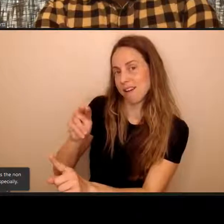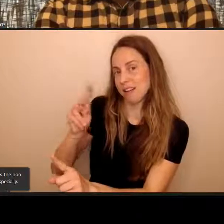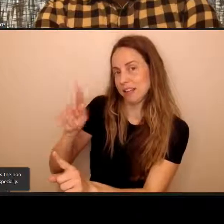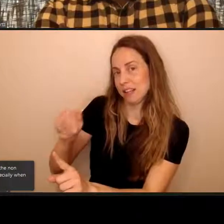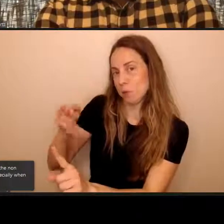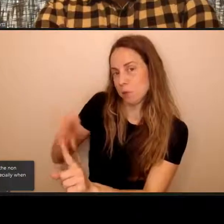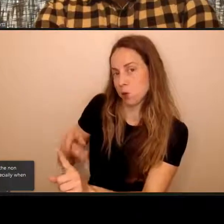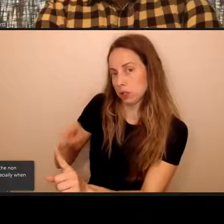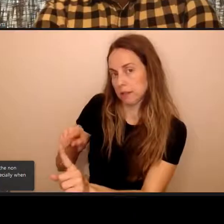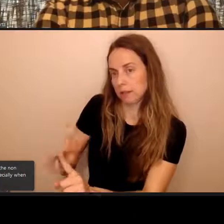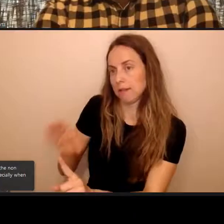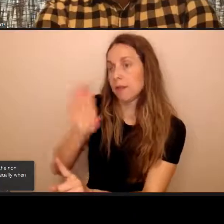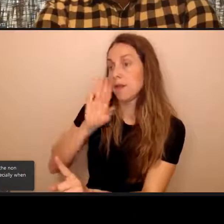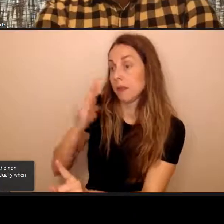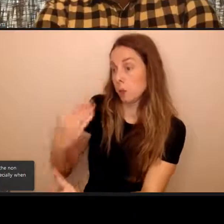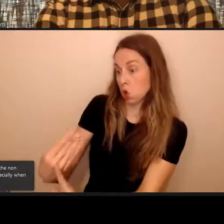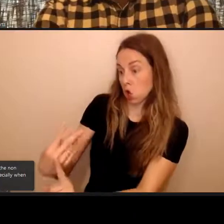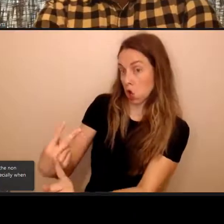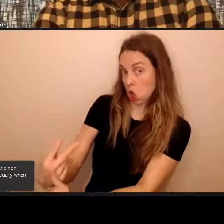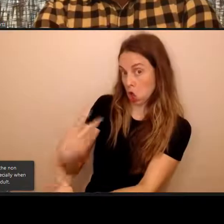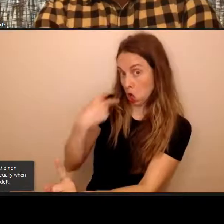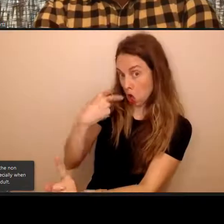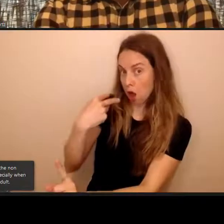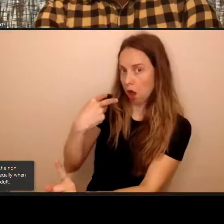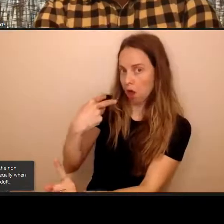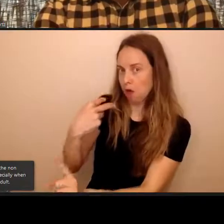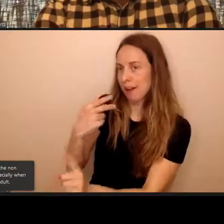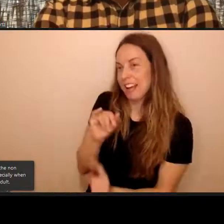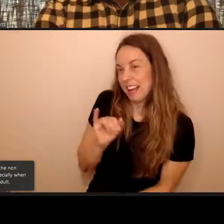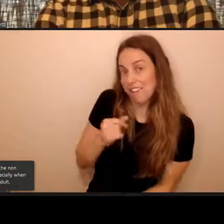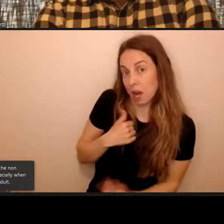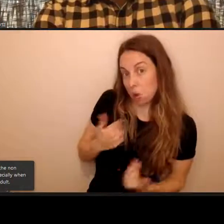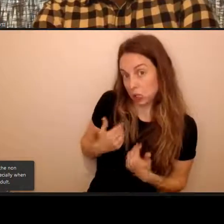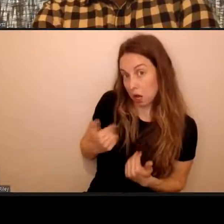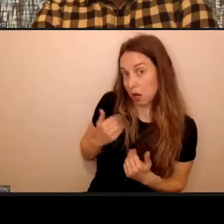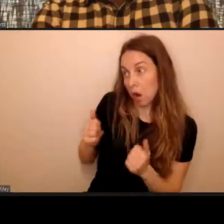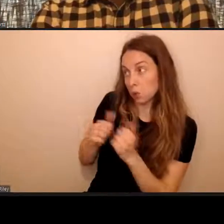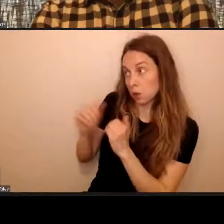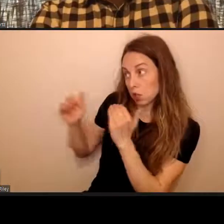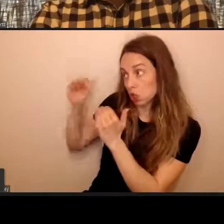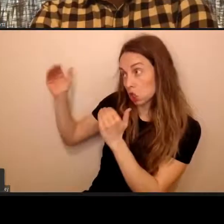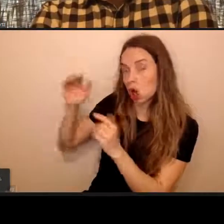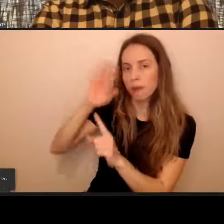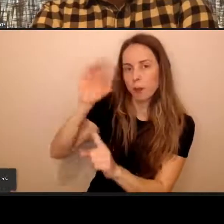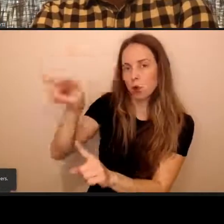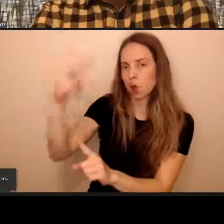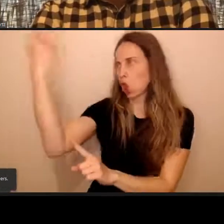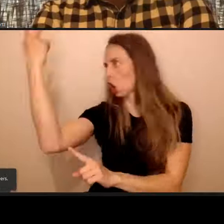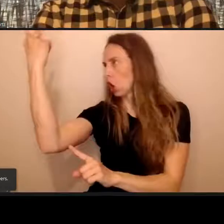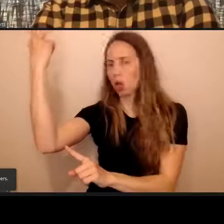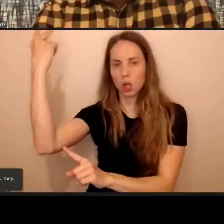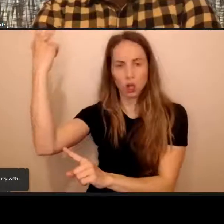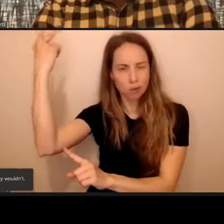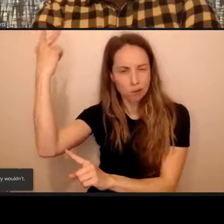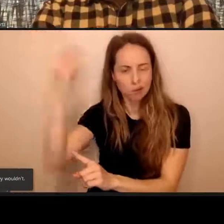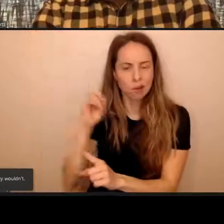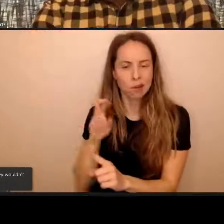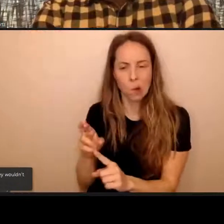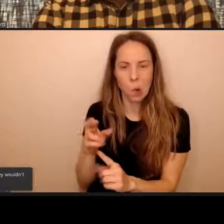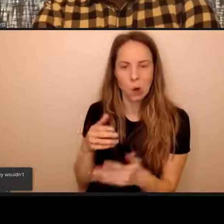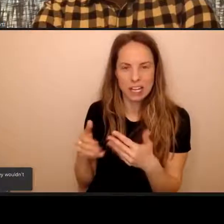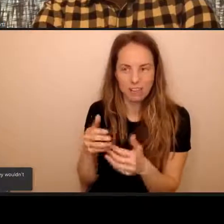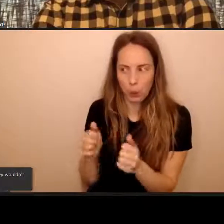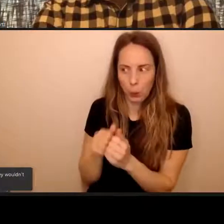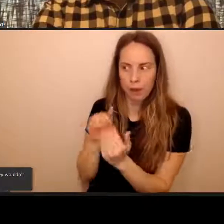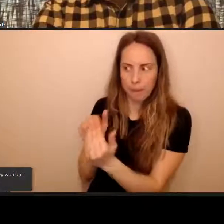when I was younger and I was with an adult. But even when I was with peers, they wouldn't address me